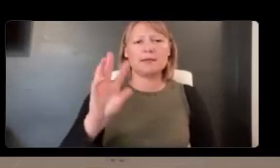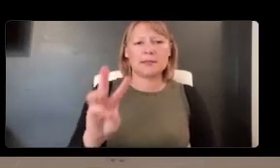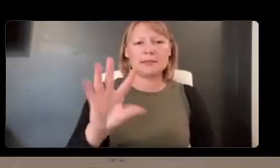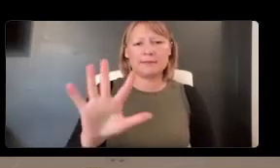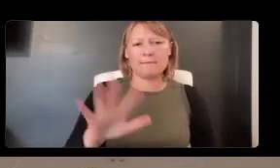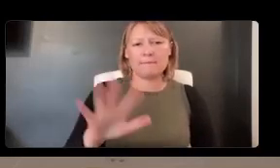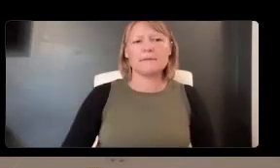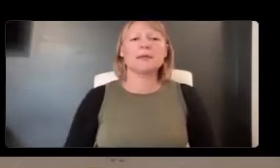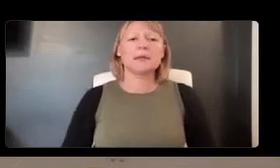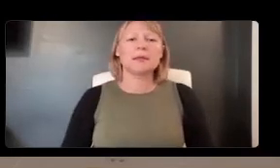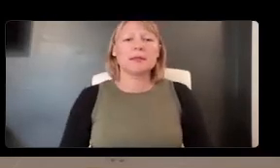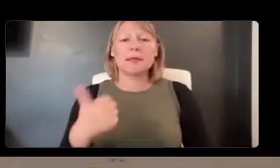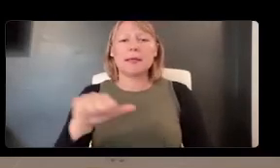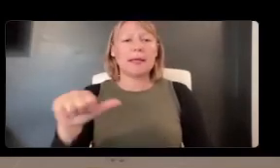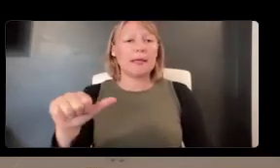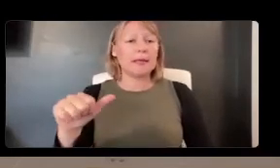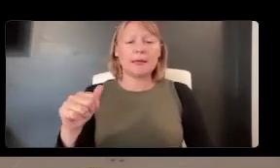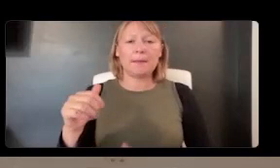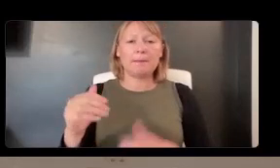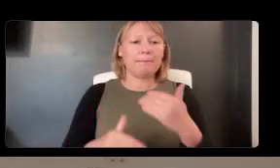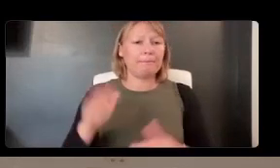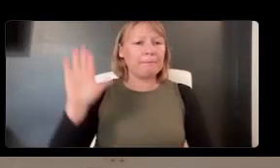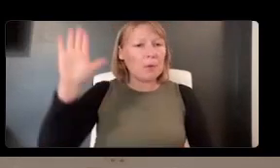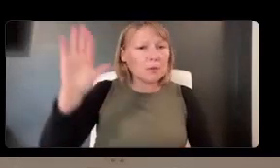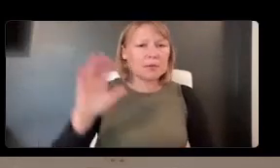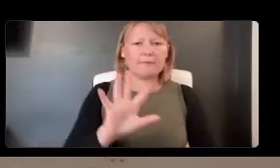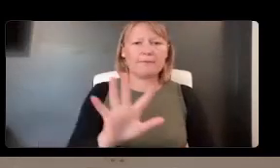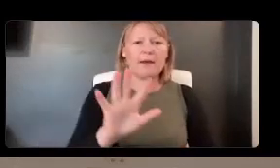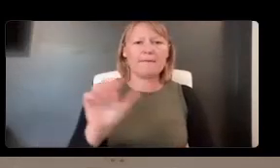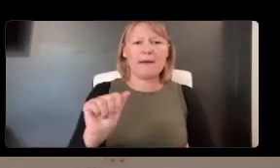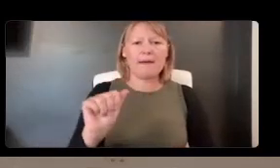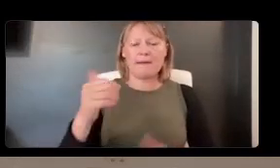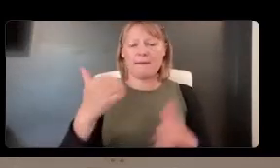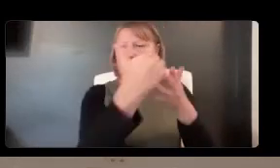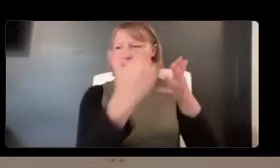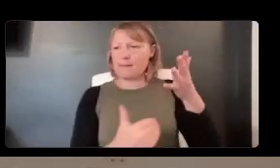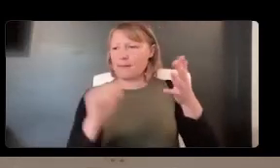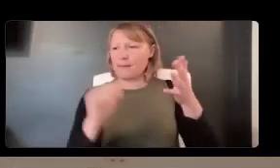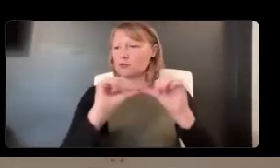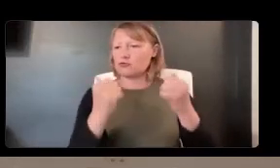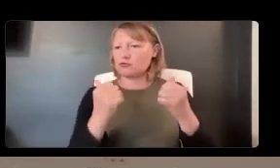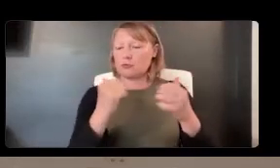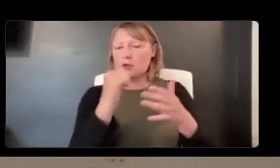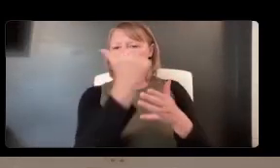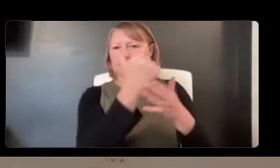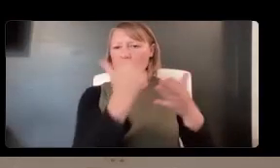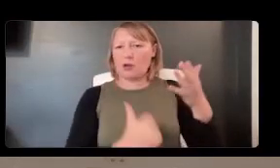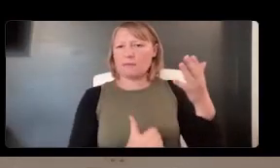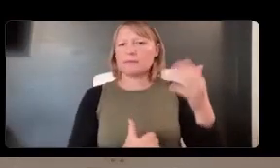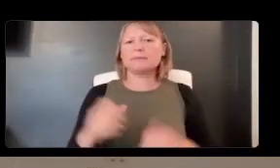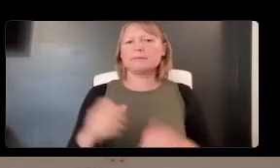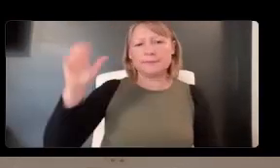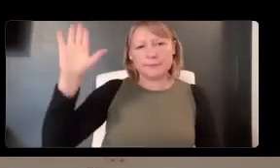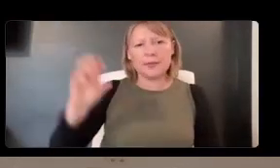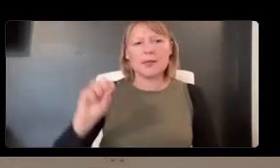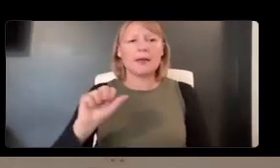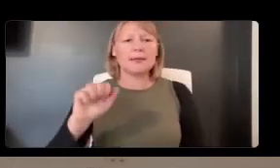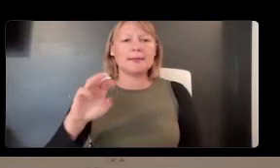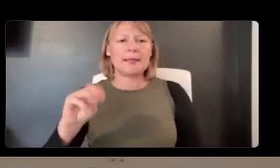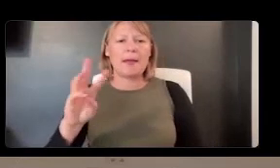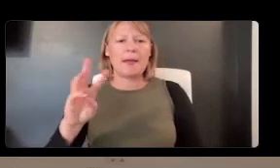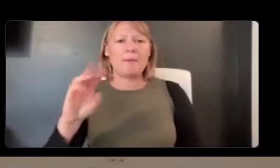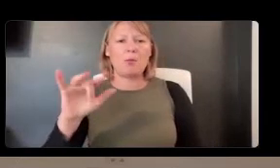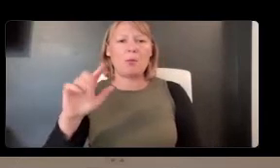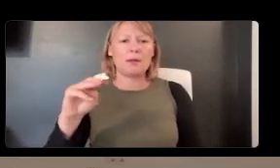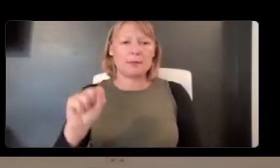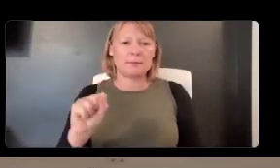G3223565. Is there a motion with respect to 5A on the agenda? Yes, Madam Chair, as Board Member Sam Williams, I move that